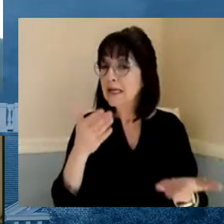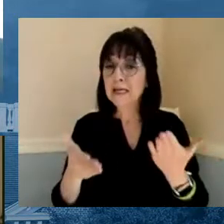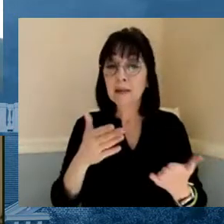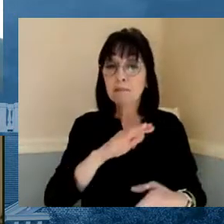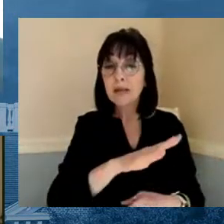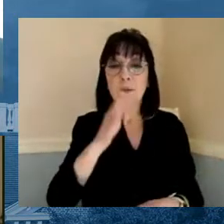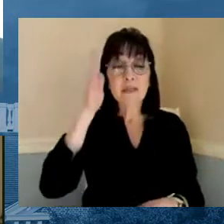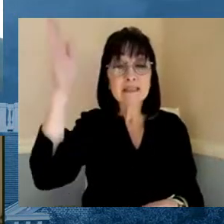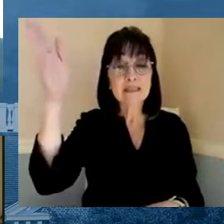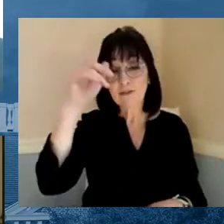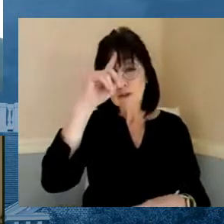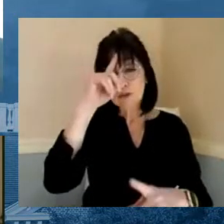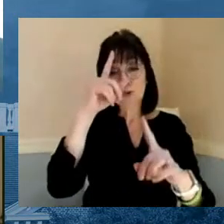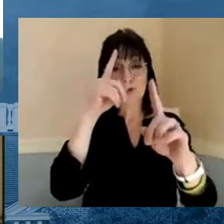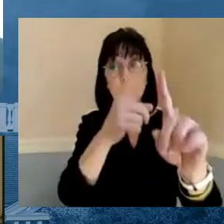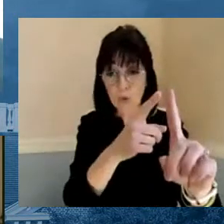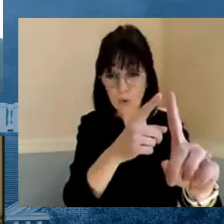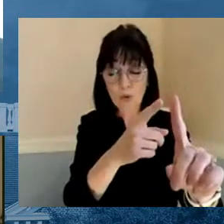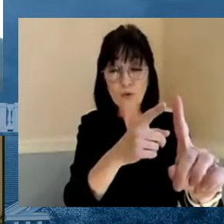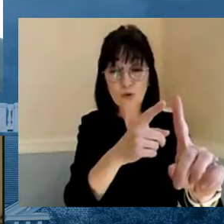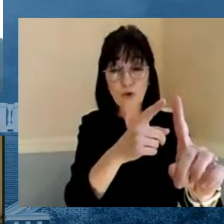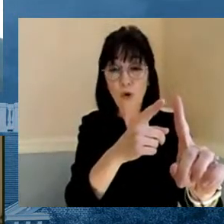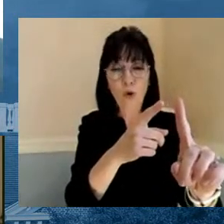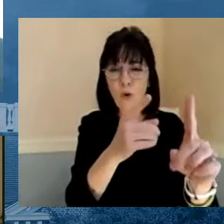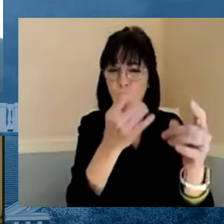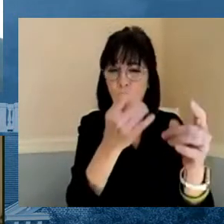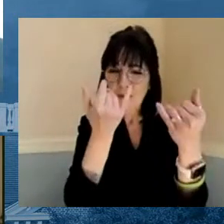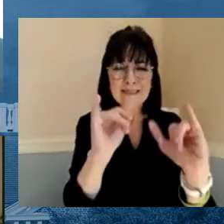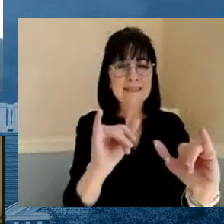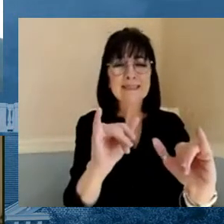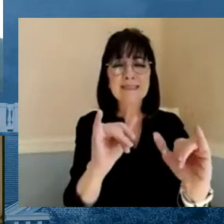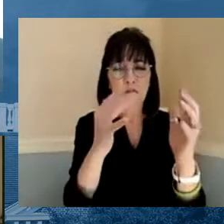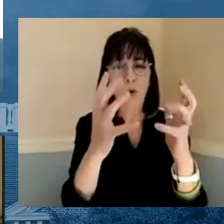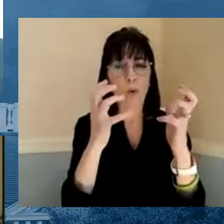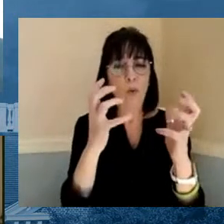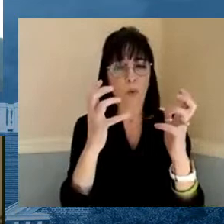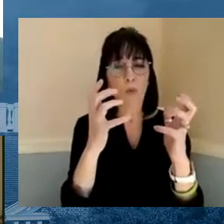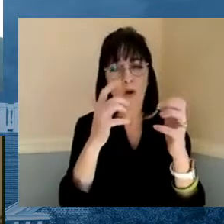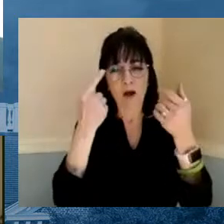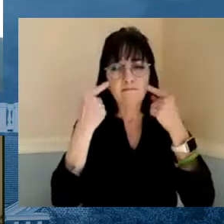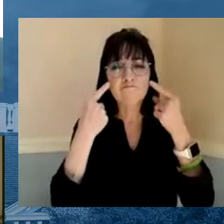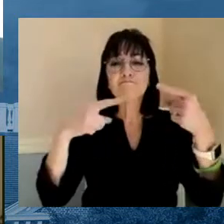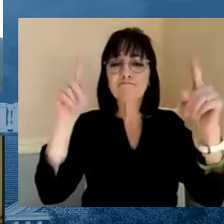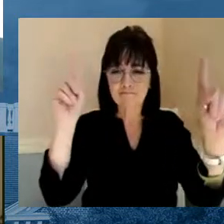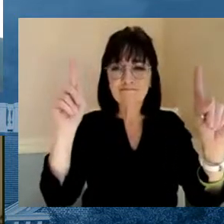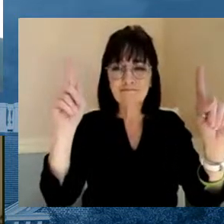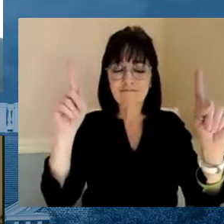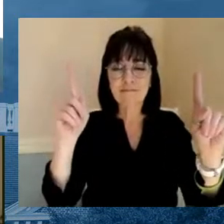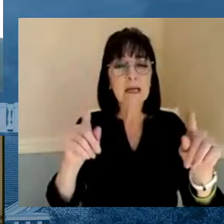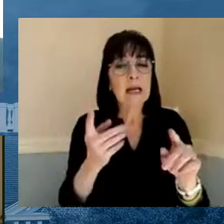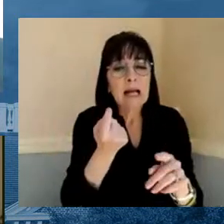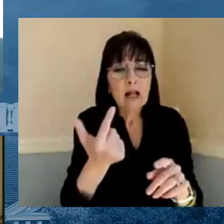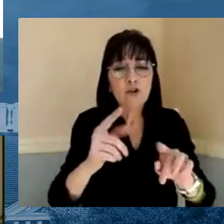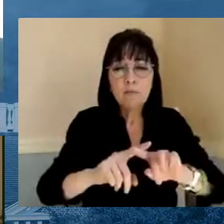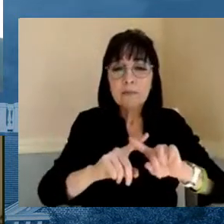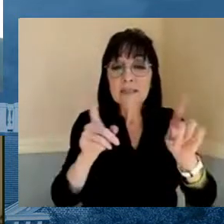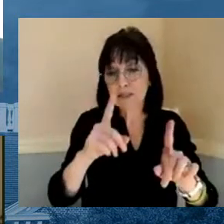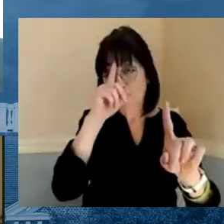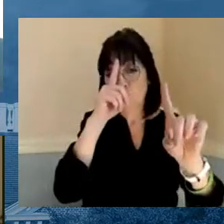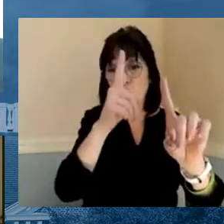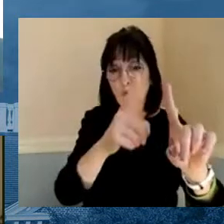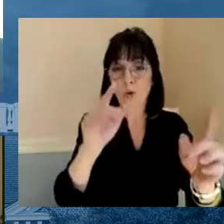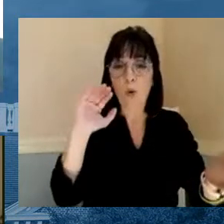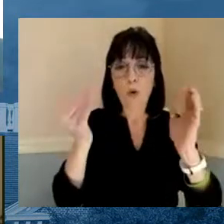neurotypical peers, but it does not mean it's unobtainable or that it should not be pursued. As parents, we want to see our